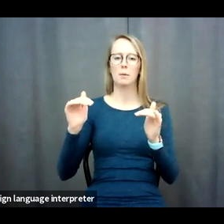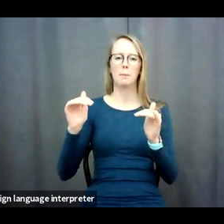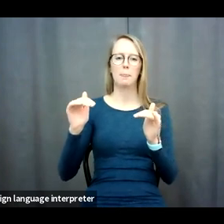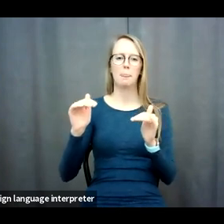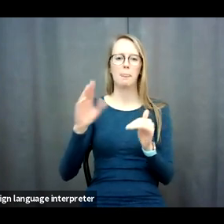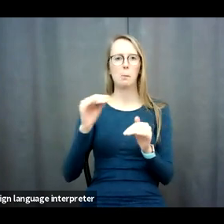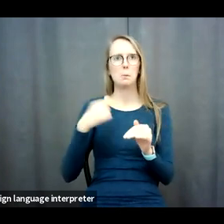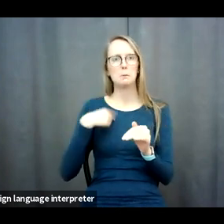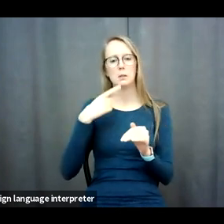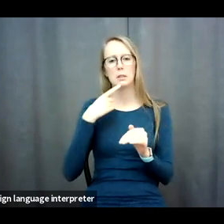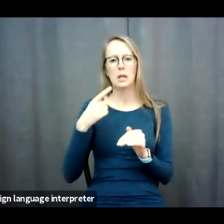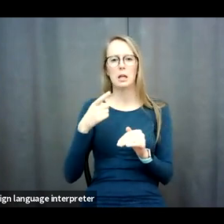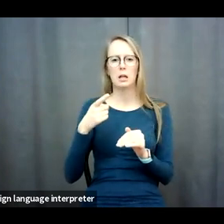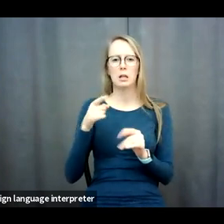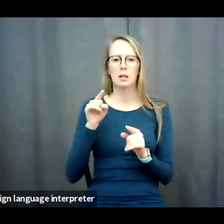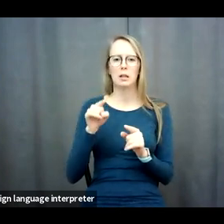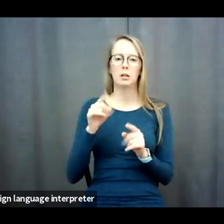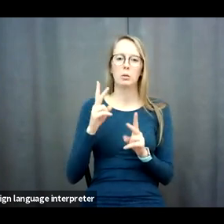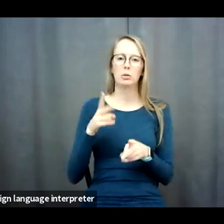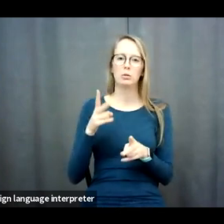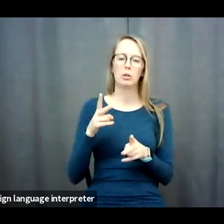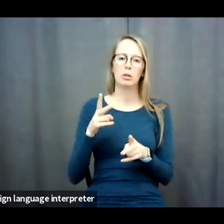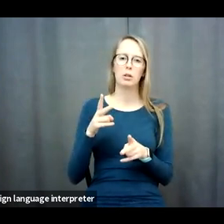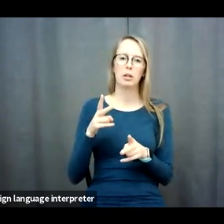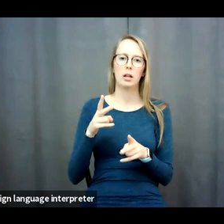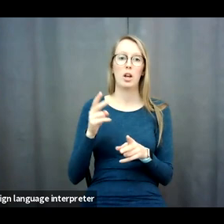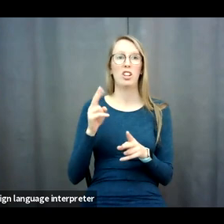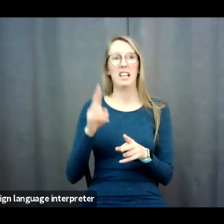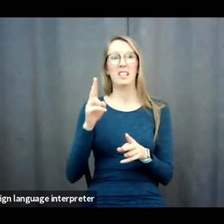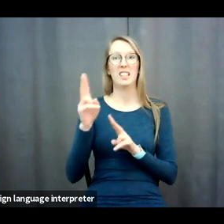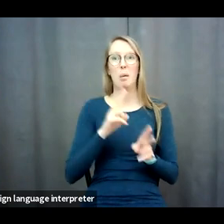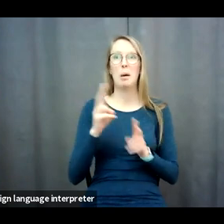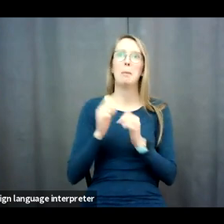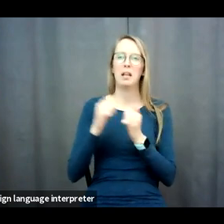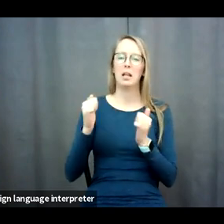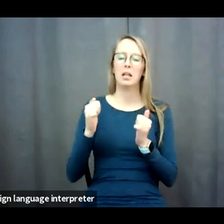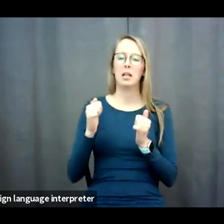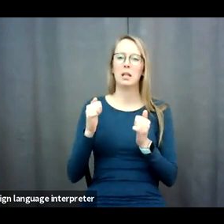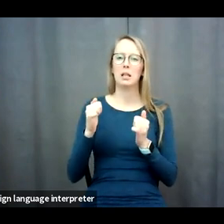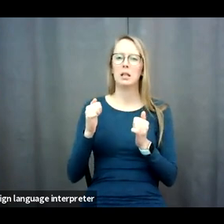I would say that that also, well, I guess it's the same answer actually. It's just more,